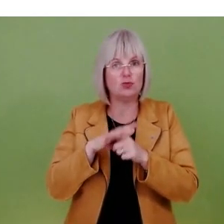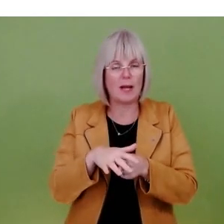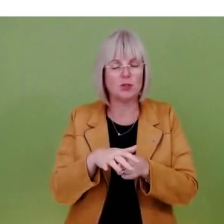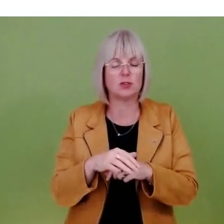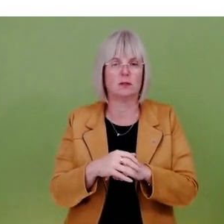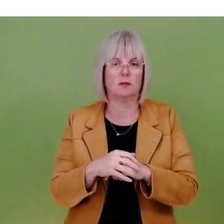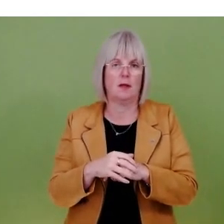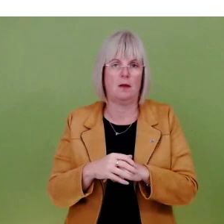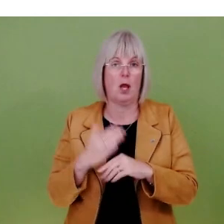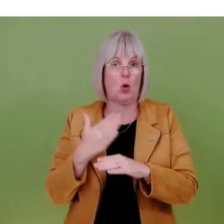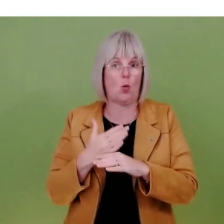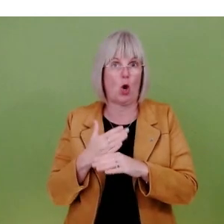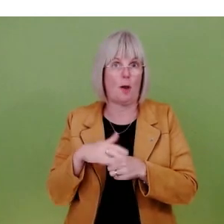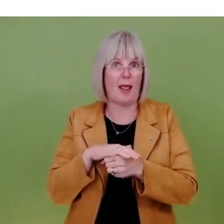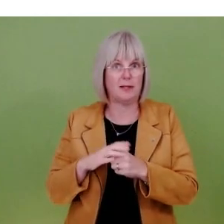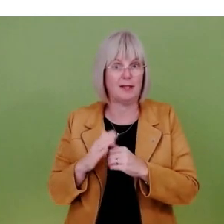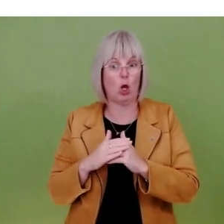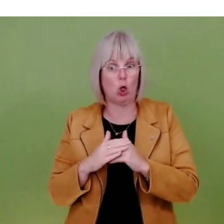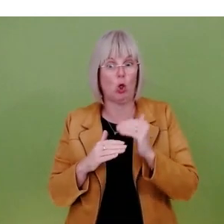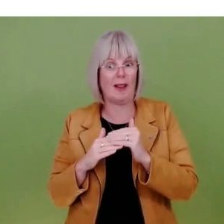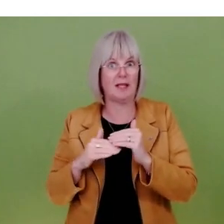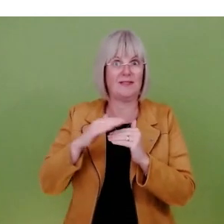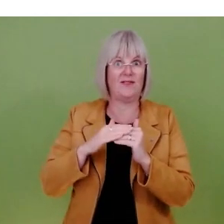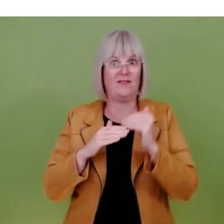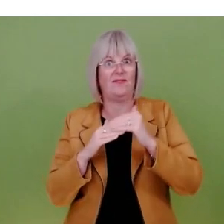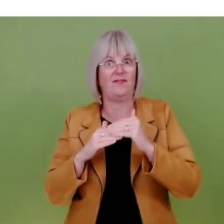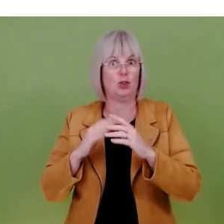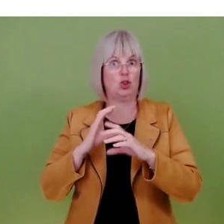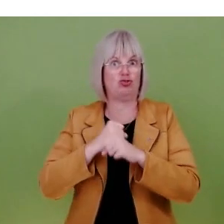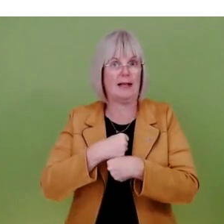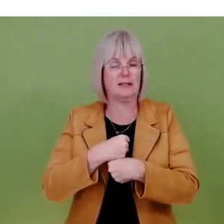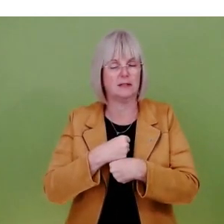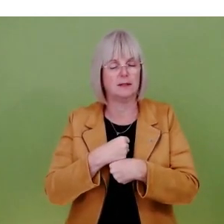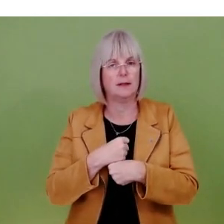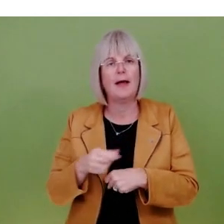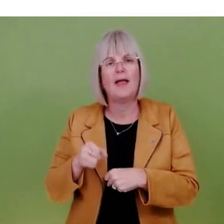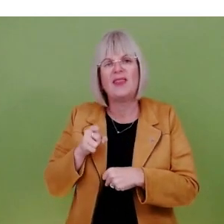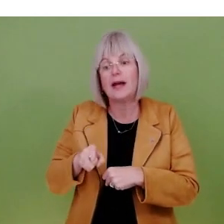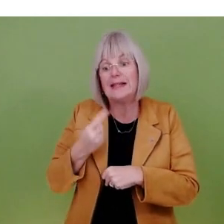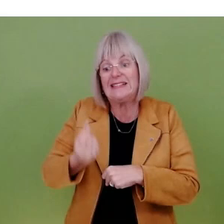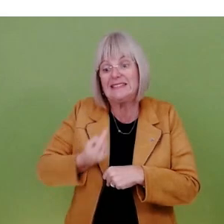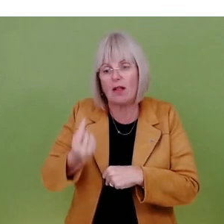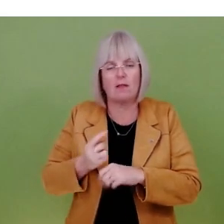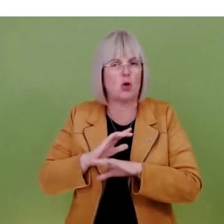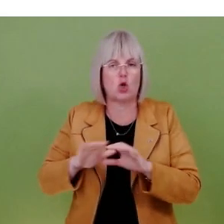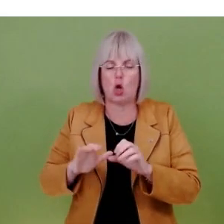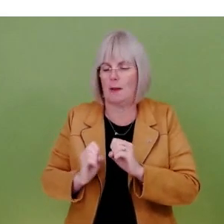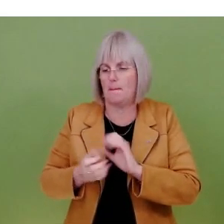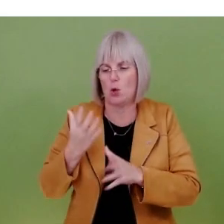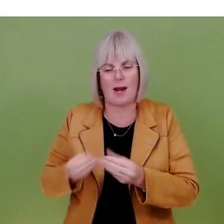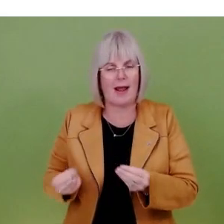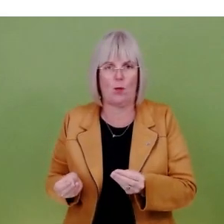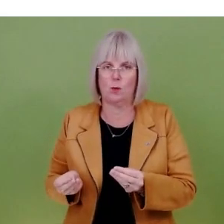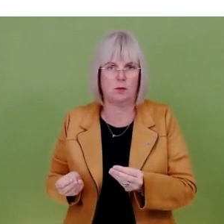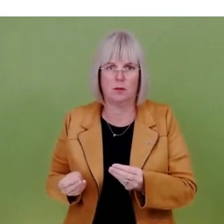stresses, see, that's not burnout, but that can contribute to burnout. The personal experiences of loss or